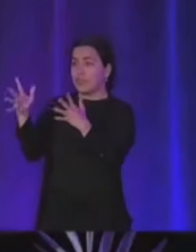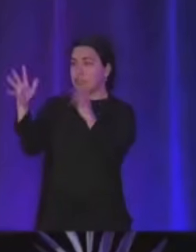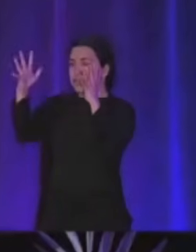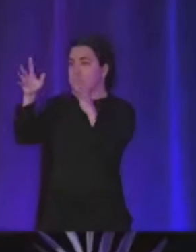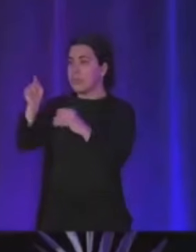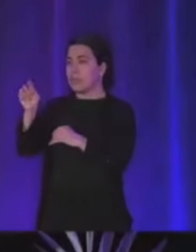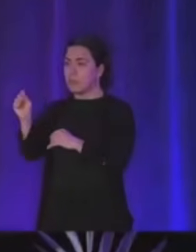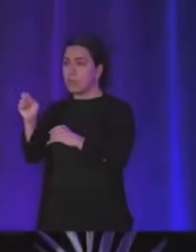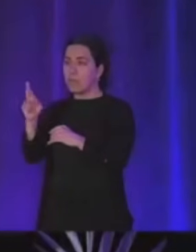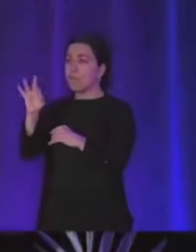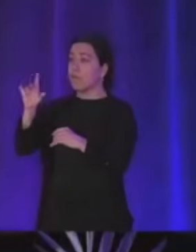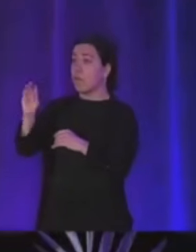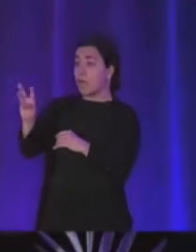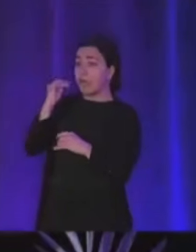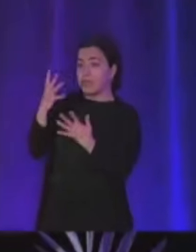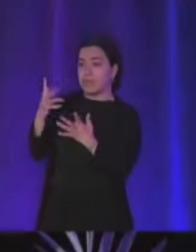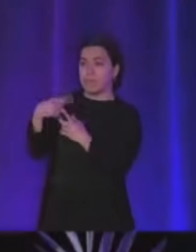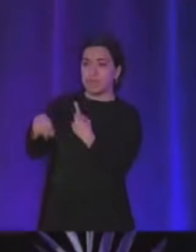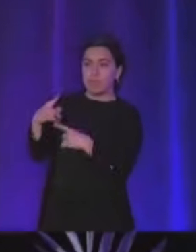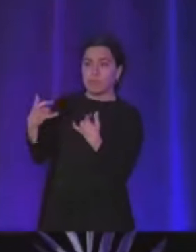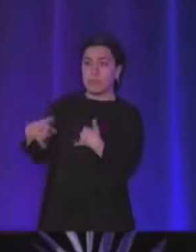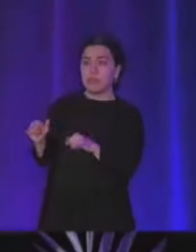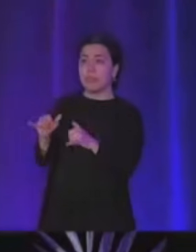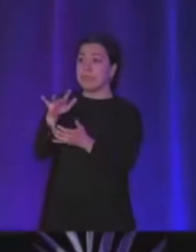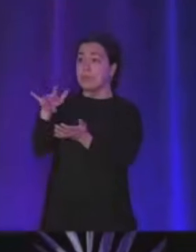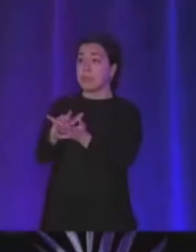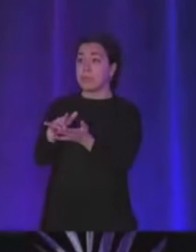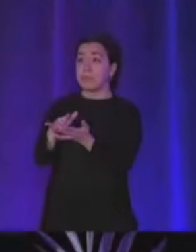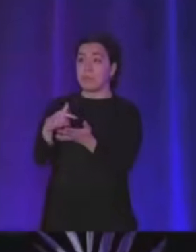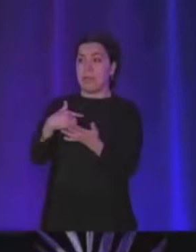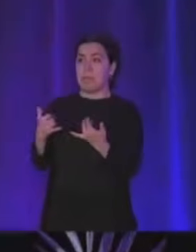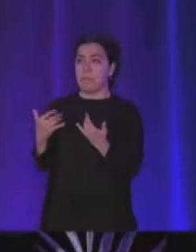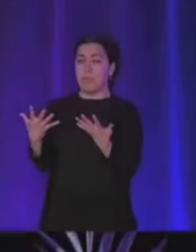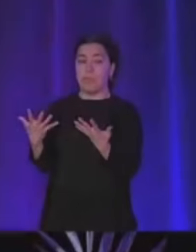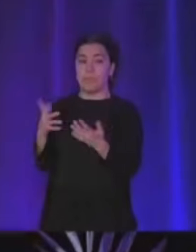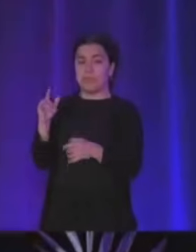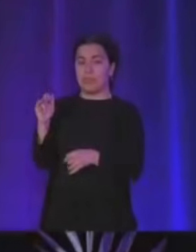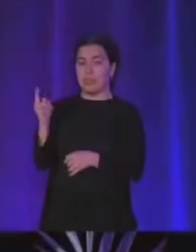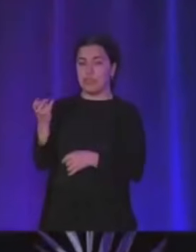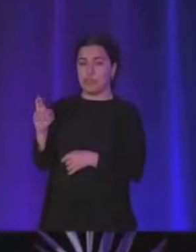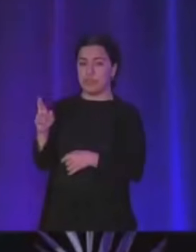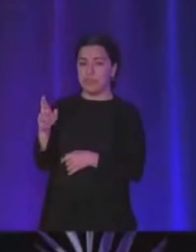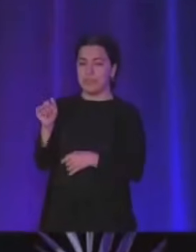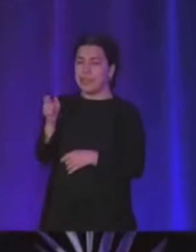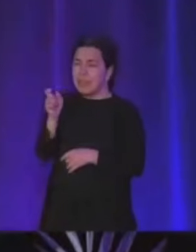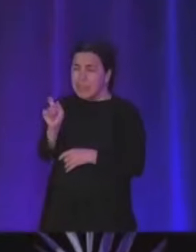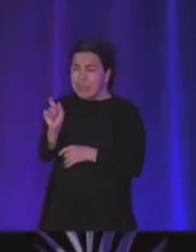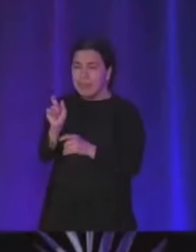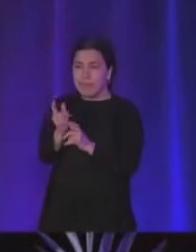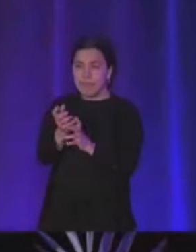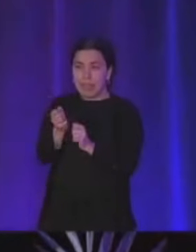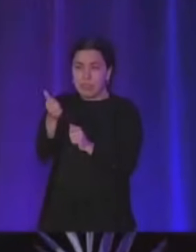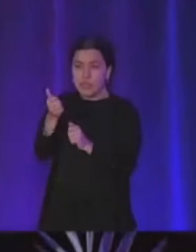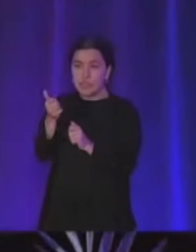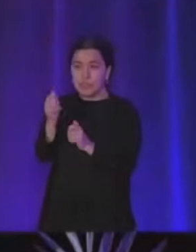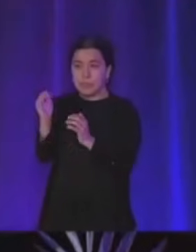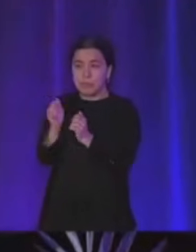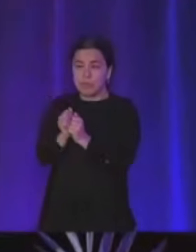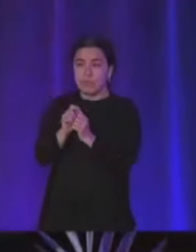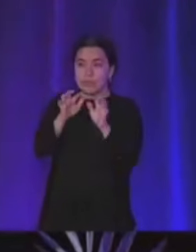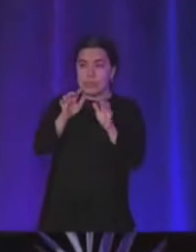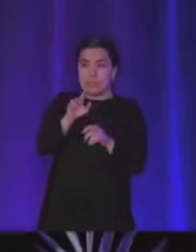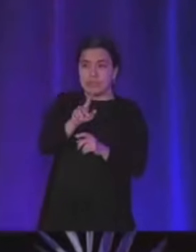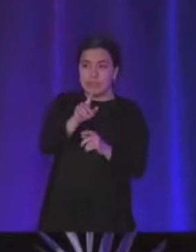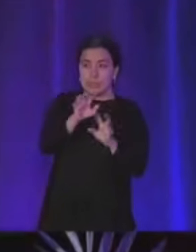around. And in the middle, we have the thing that I play with, linters, stuff that is a little faster than a type checker, but is not quite